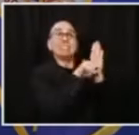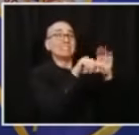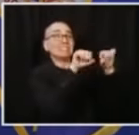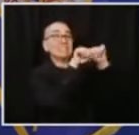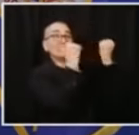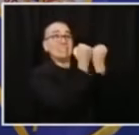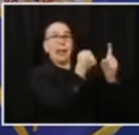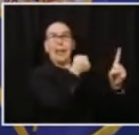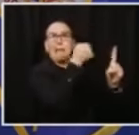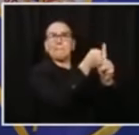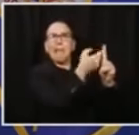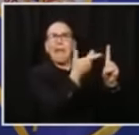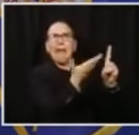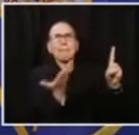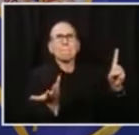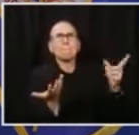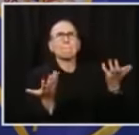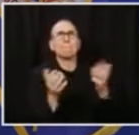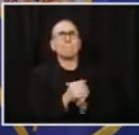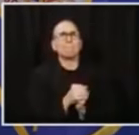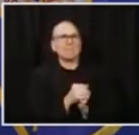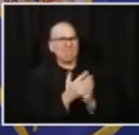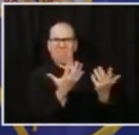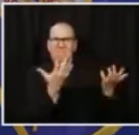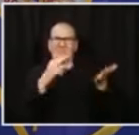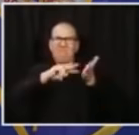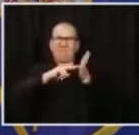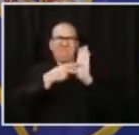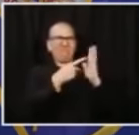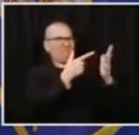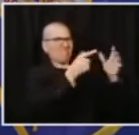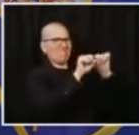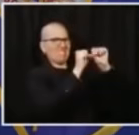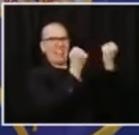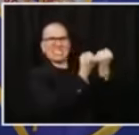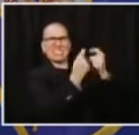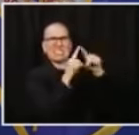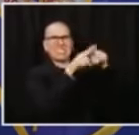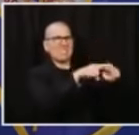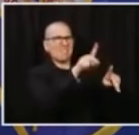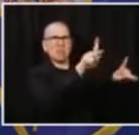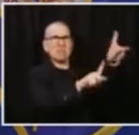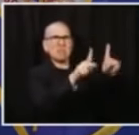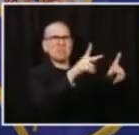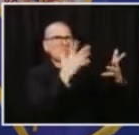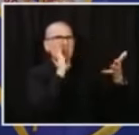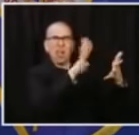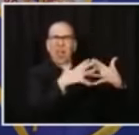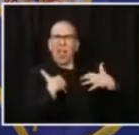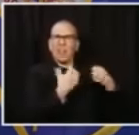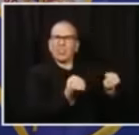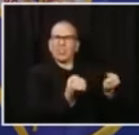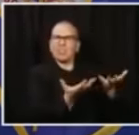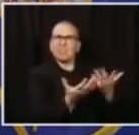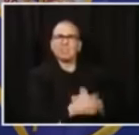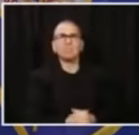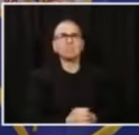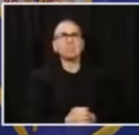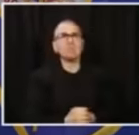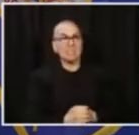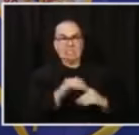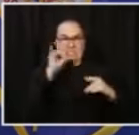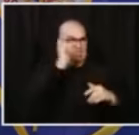which society relies on them for their health. And so those were the factors that